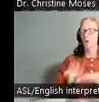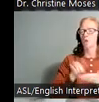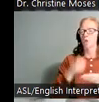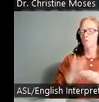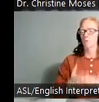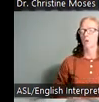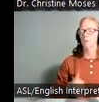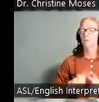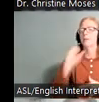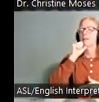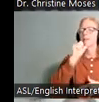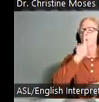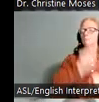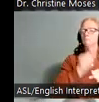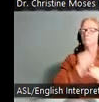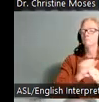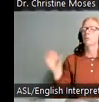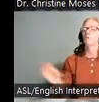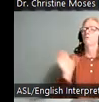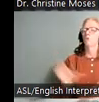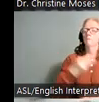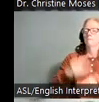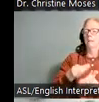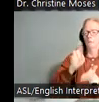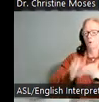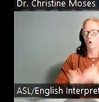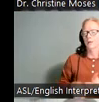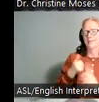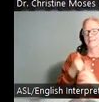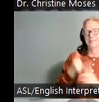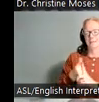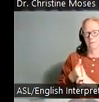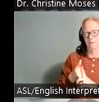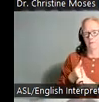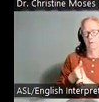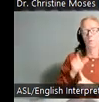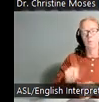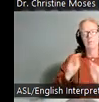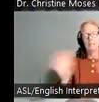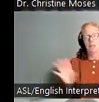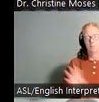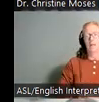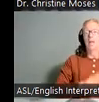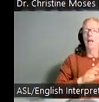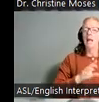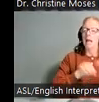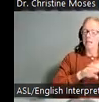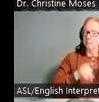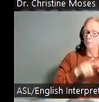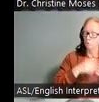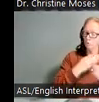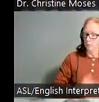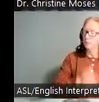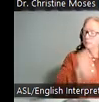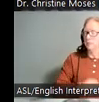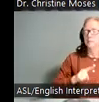but not necessarily that they will perform financial audits. So I think we want to be clear on what exactly, because I'm not sure, when I